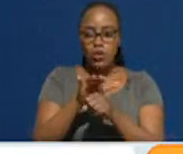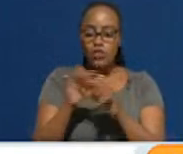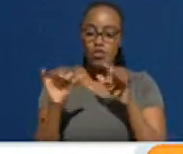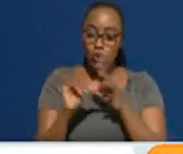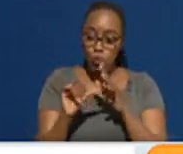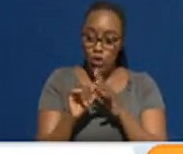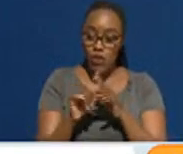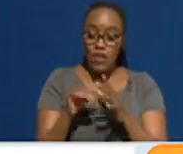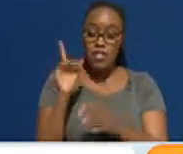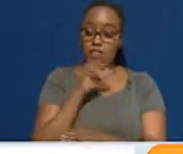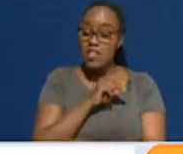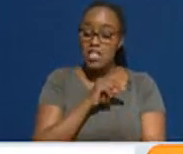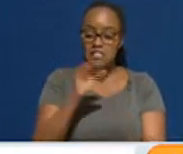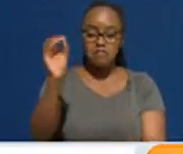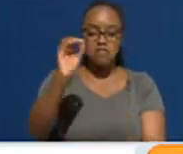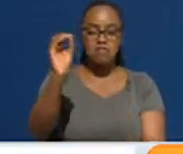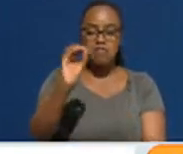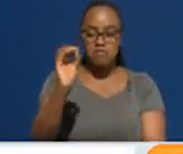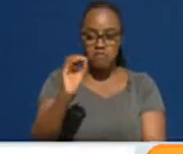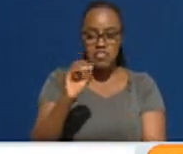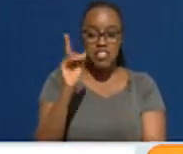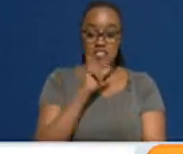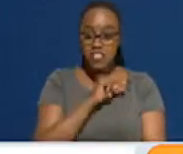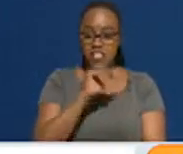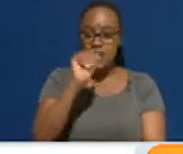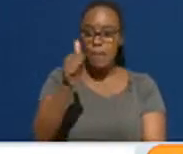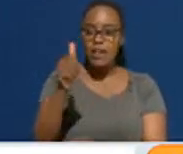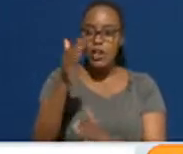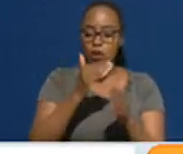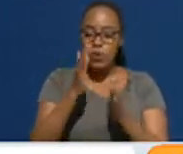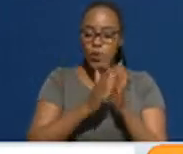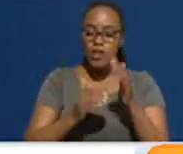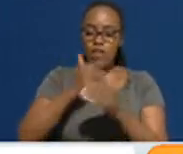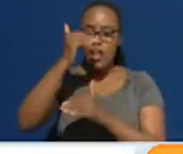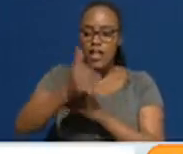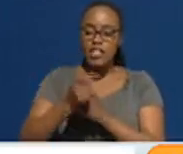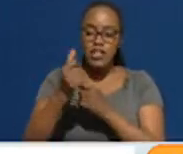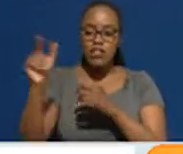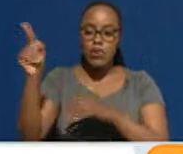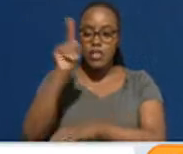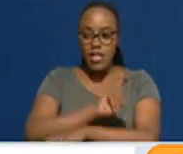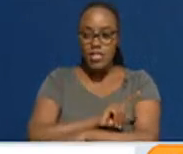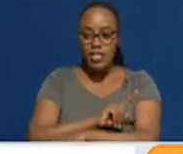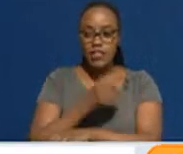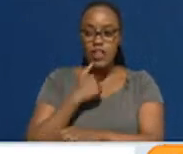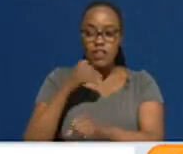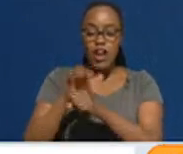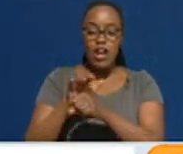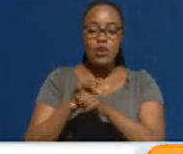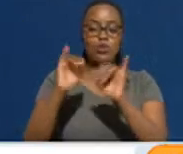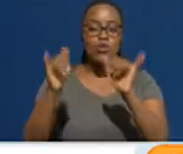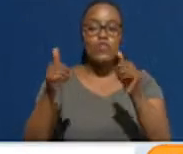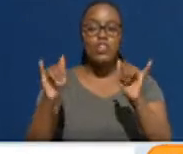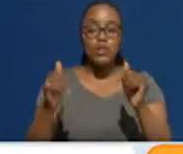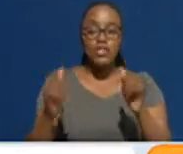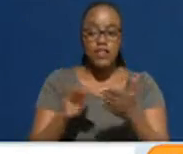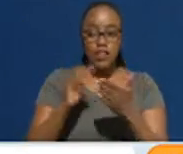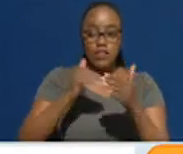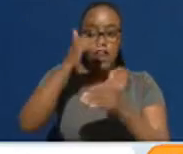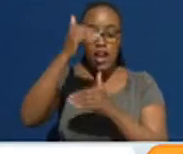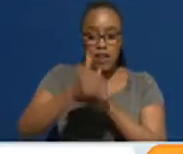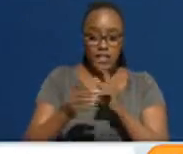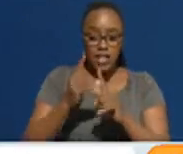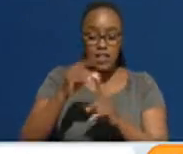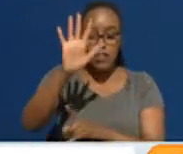And it's not over, I promise you. It is not over. Prepare in the next few days to get a lot of breaking news, especially after the